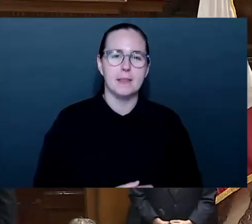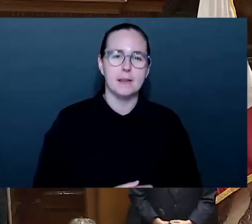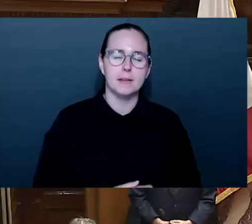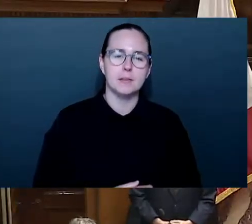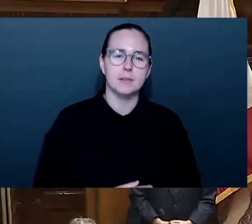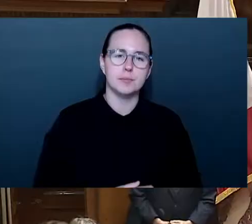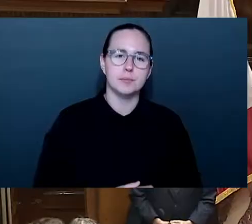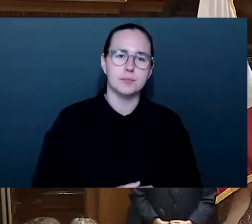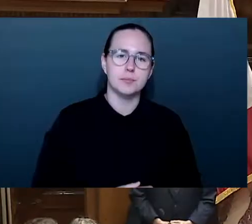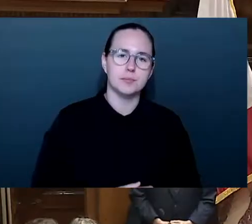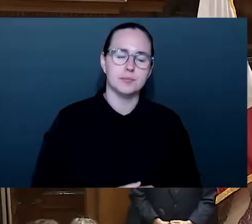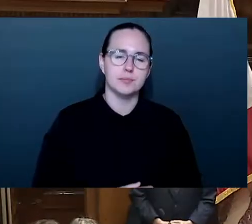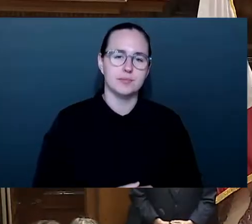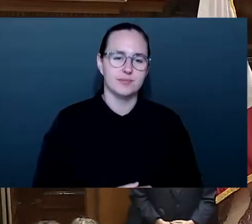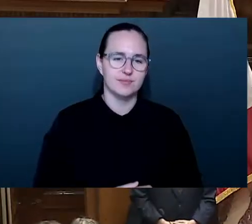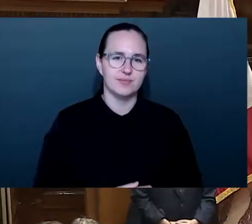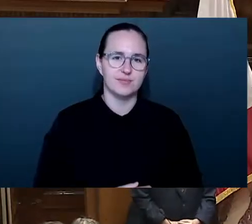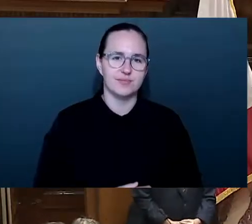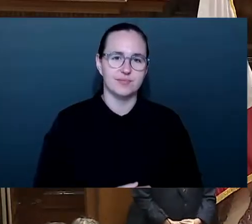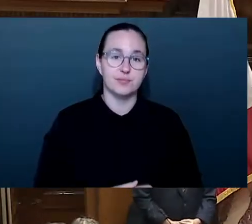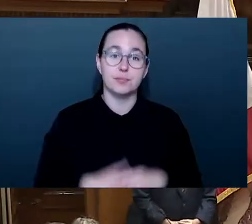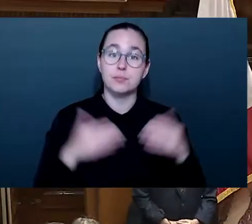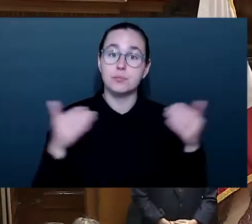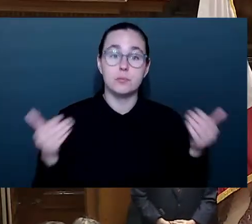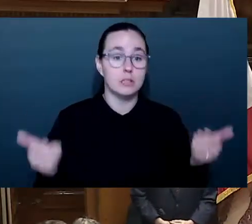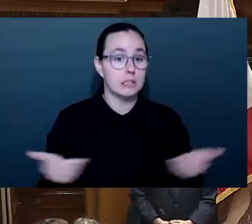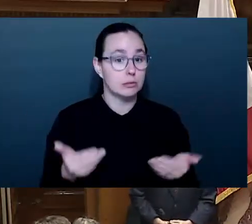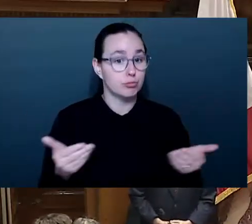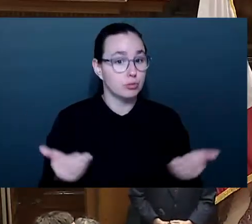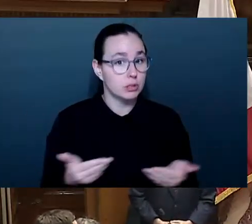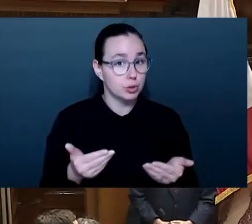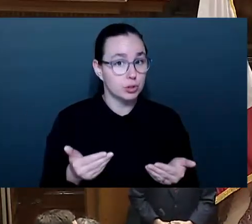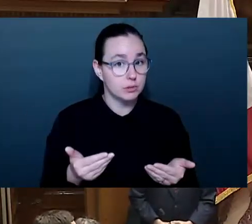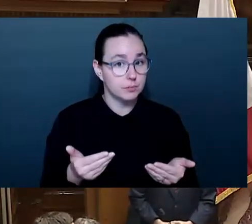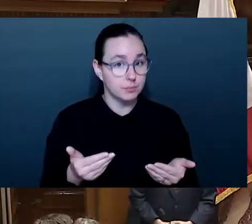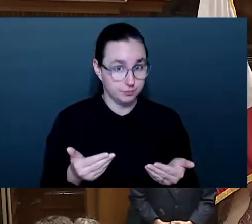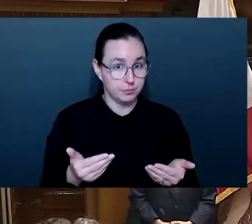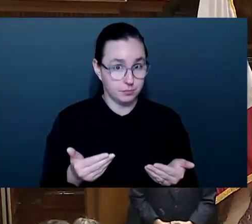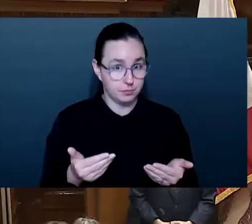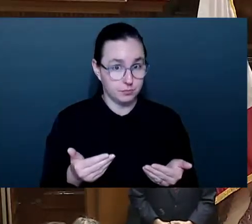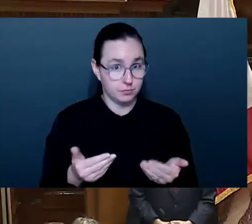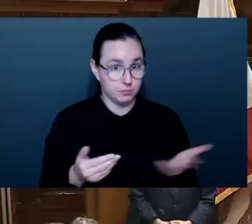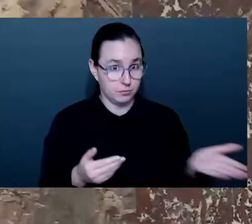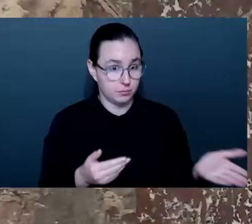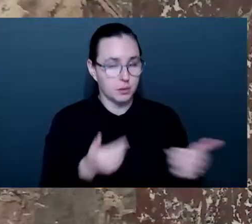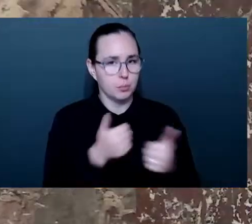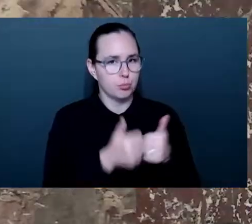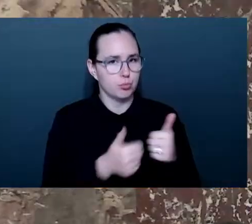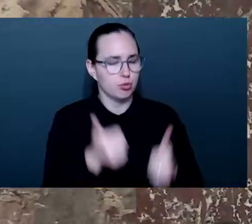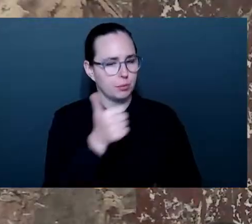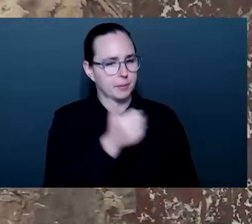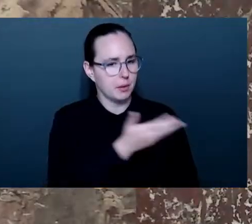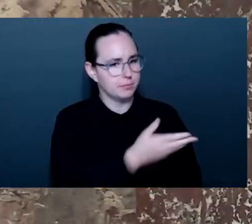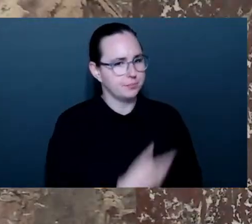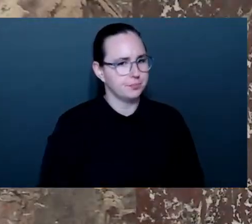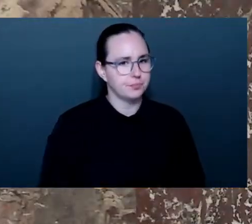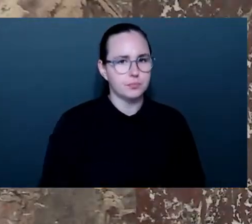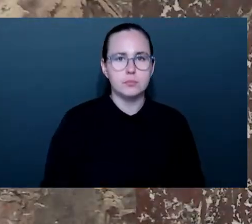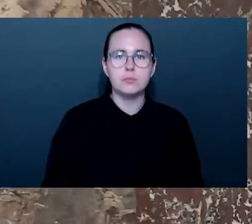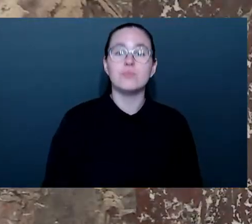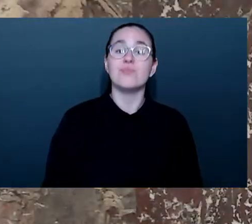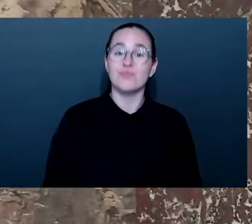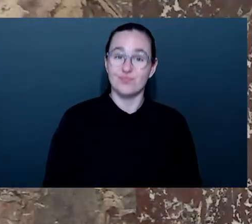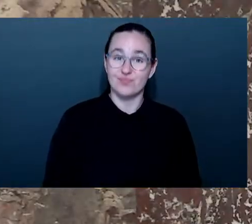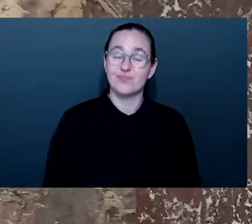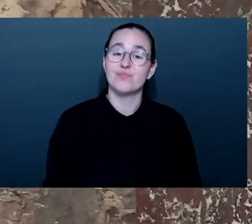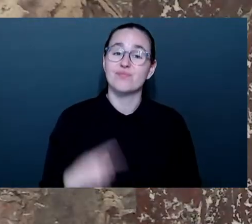Introductions by members. Mr. Premier. Thank you, Honourable Speaker. I rise to introduce a member of the press gallery who is here today.